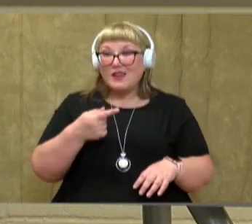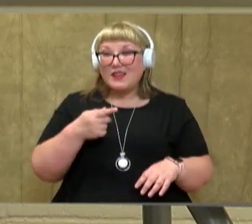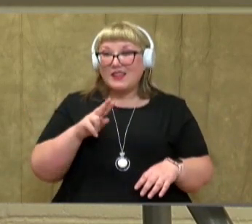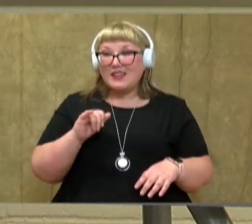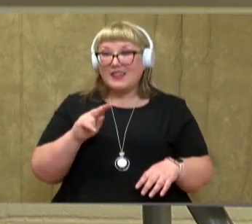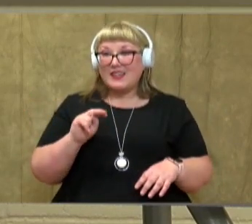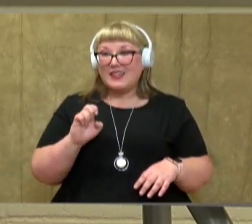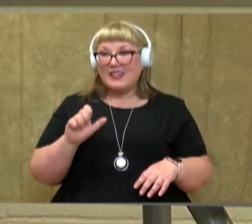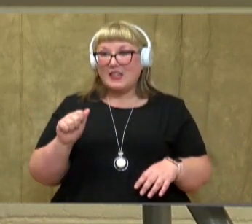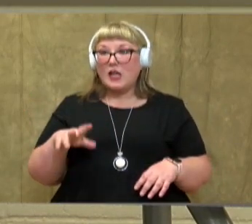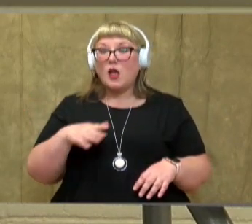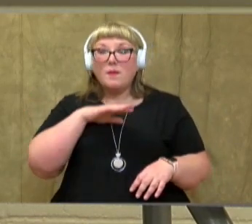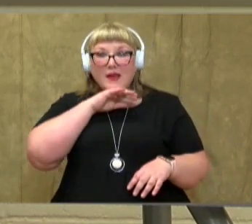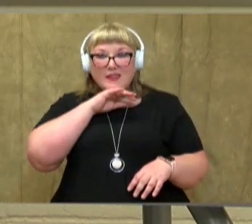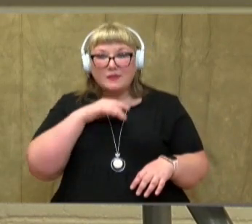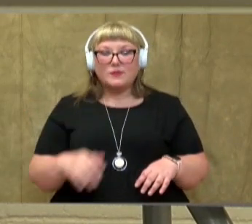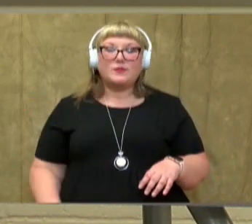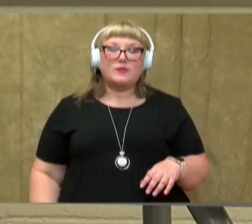basket.